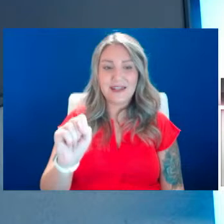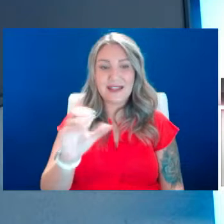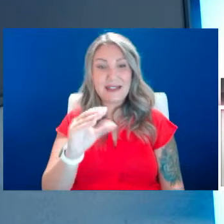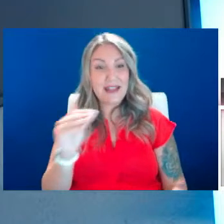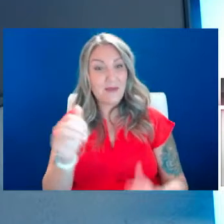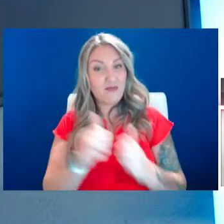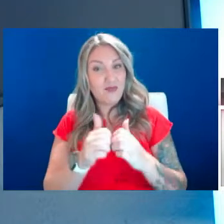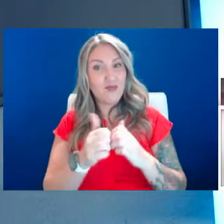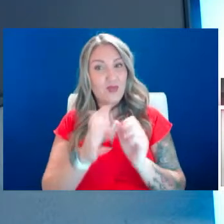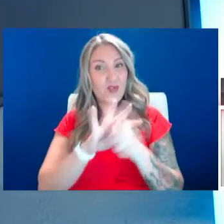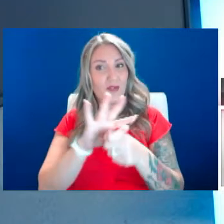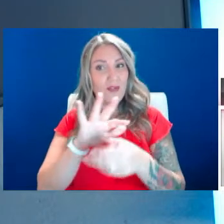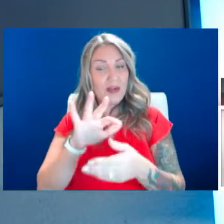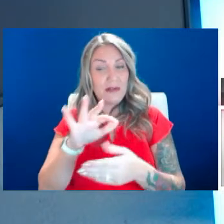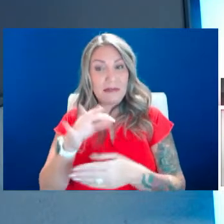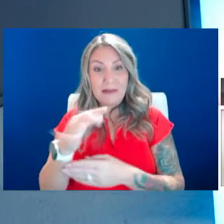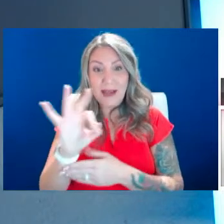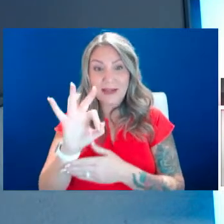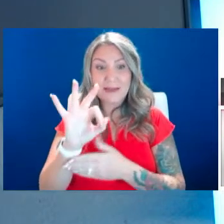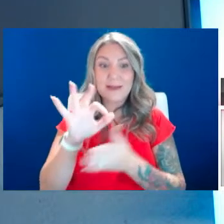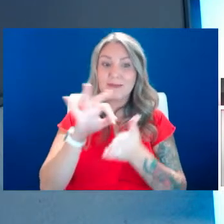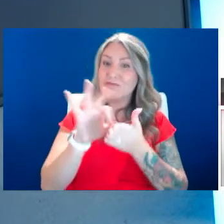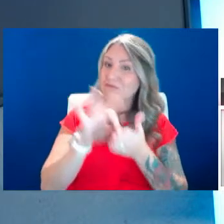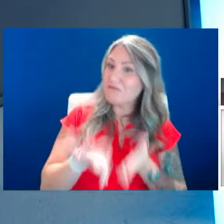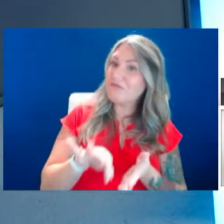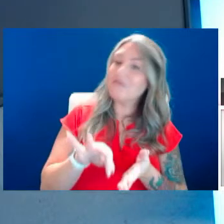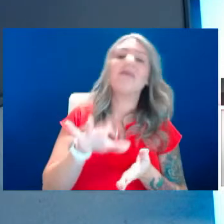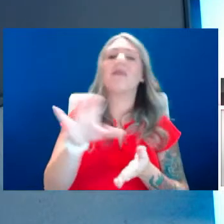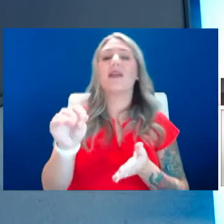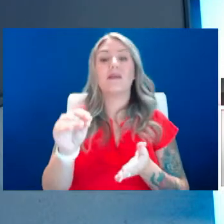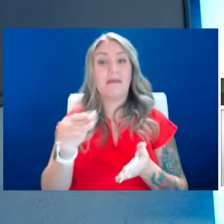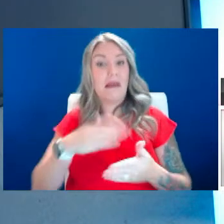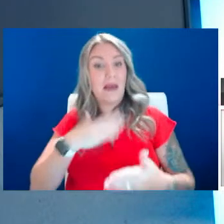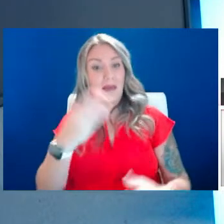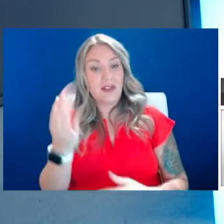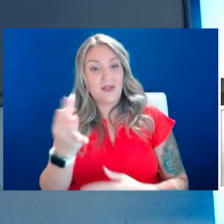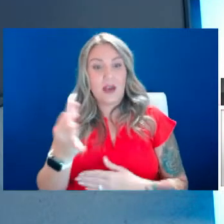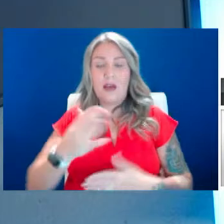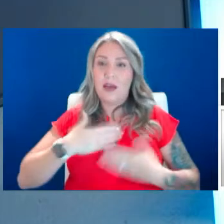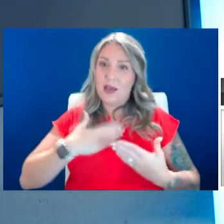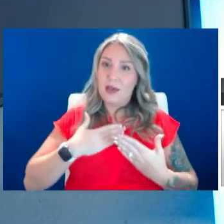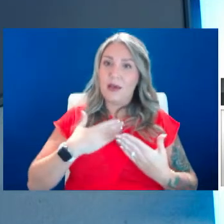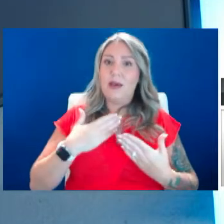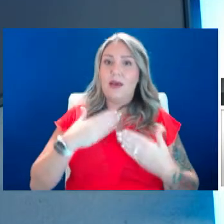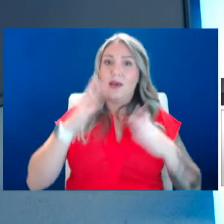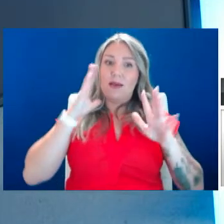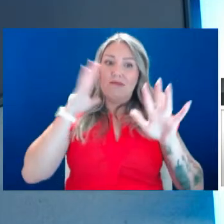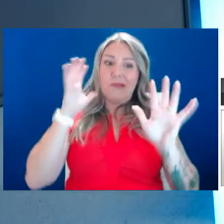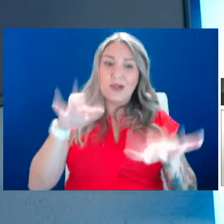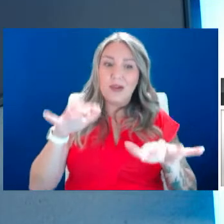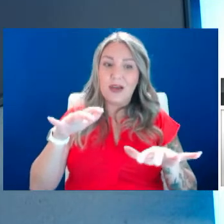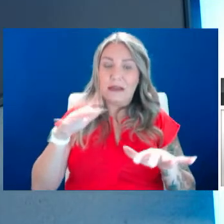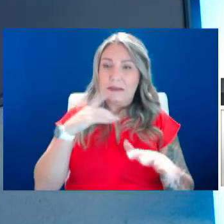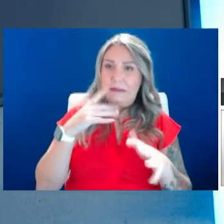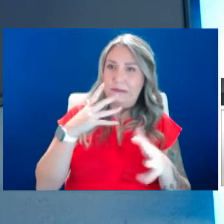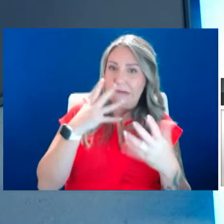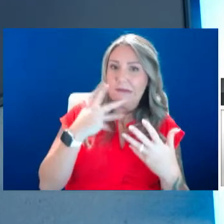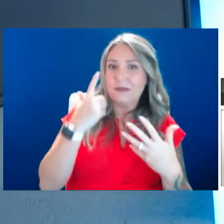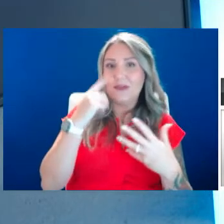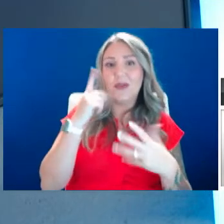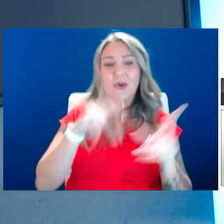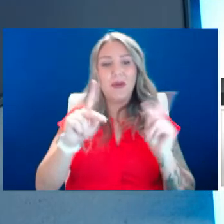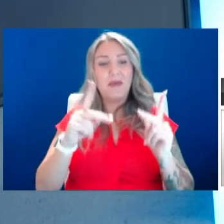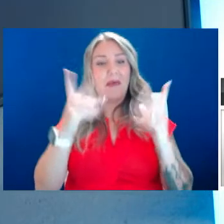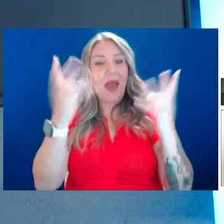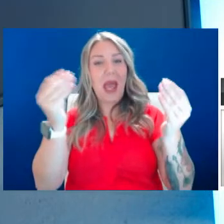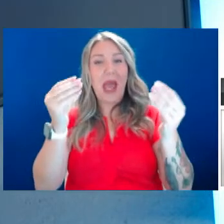way? It's Friday. Good. Are you happy it's Friday? I'm glad it's Friday. I'm glad we are getting some rain. It's unfortunate for the people out there in the riders. It is, but at